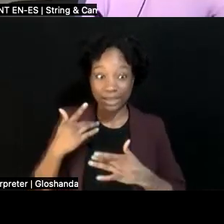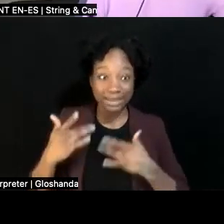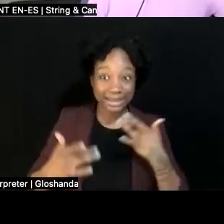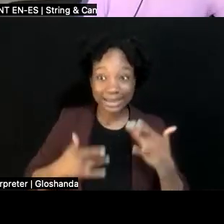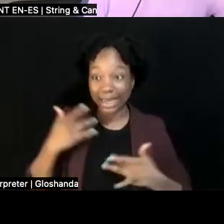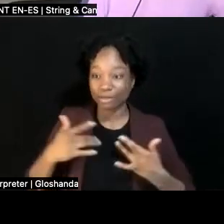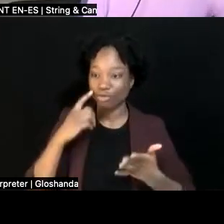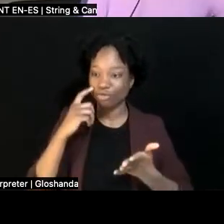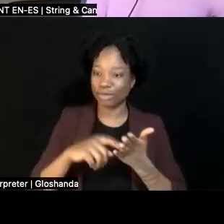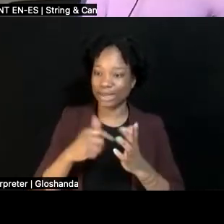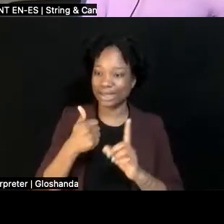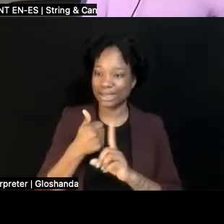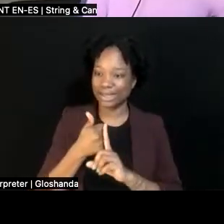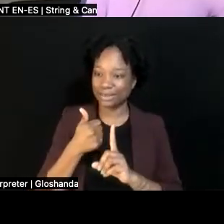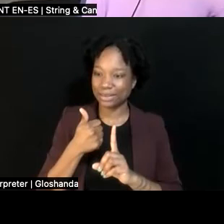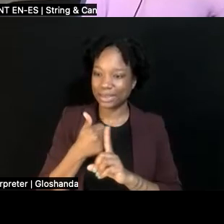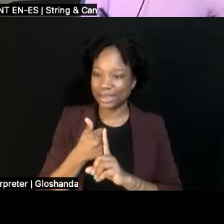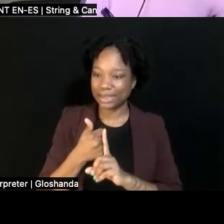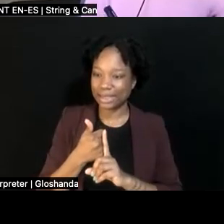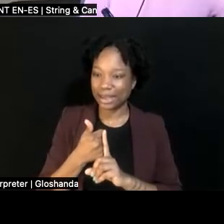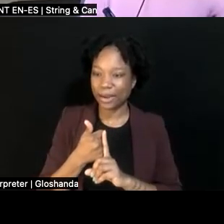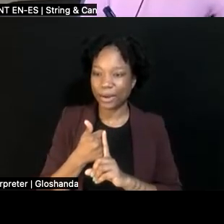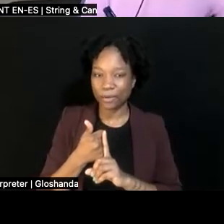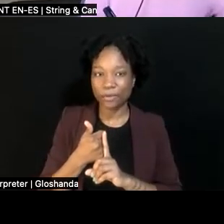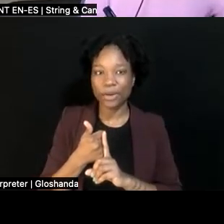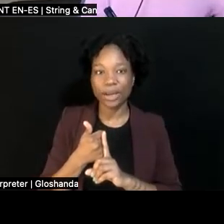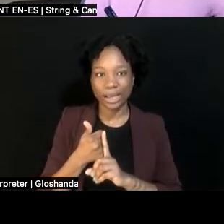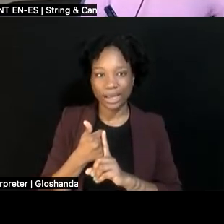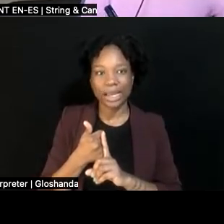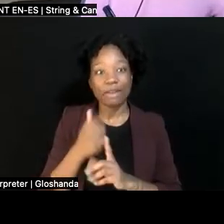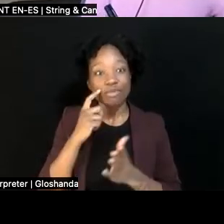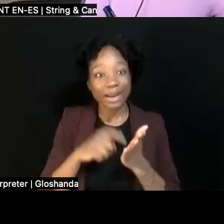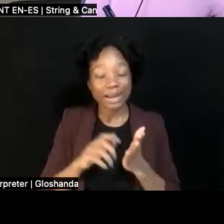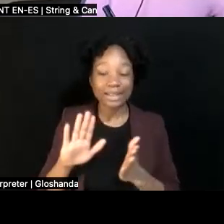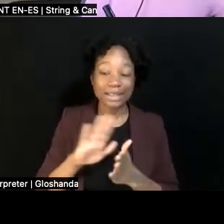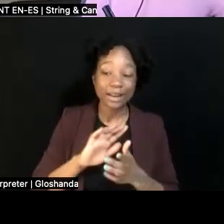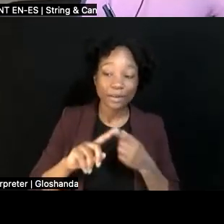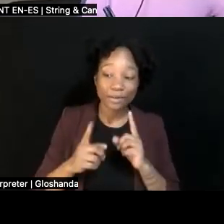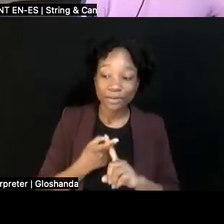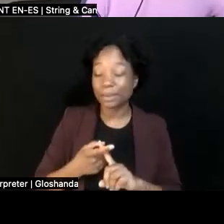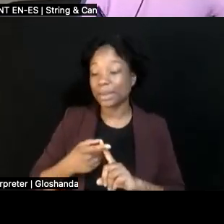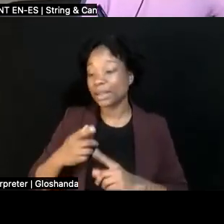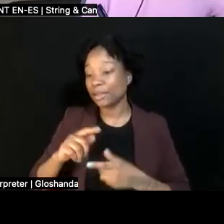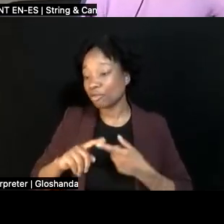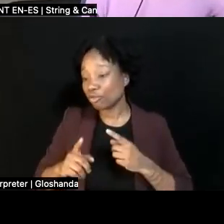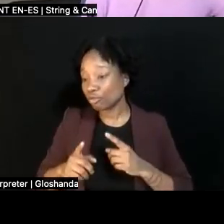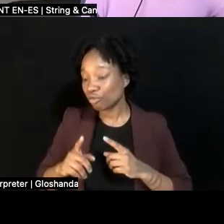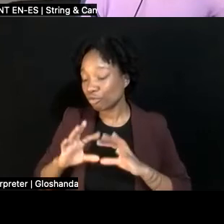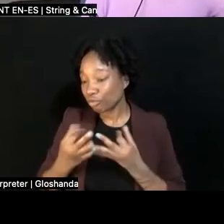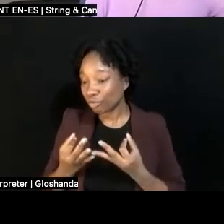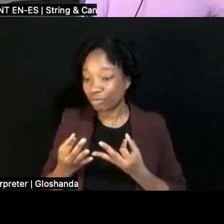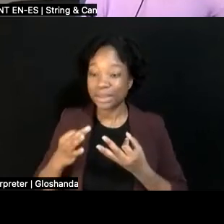recognize themselves in all these characters, or recognize their family and friends in these characters. It was like, the response